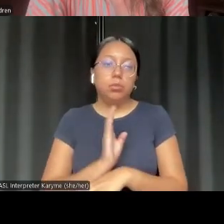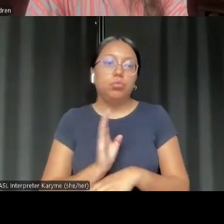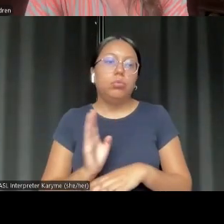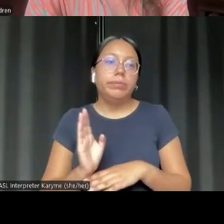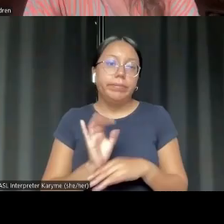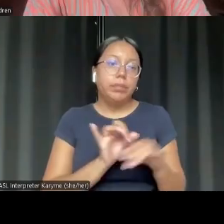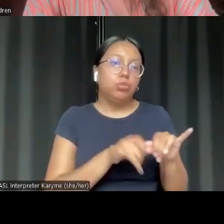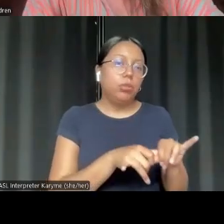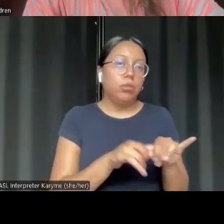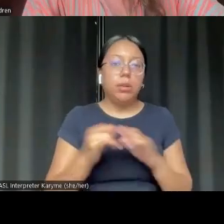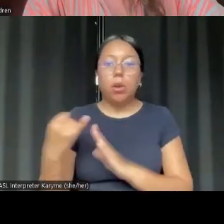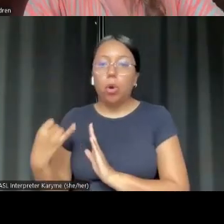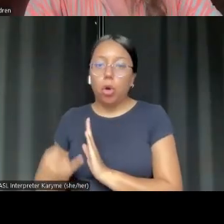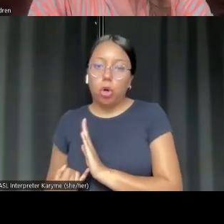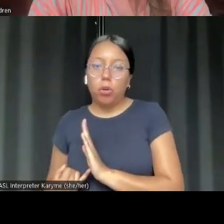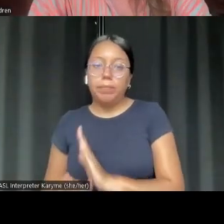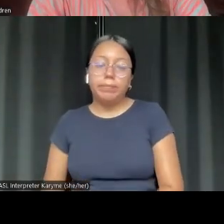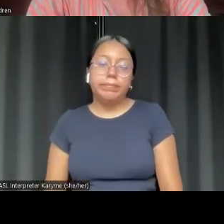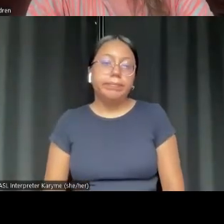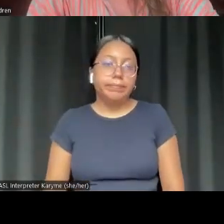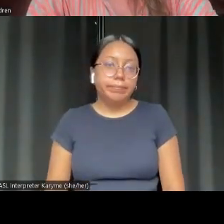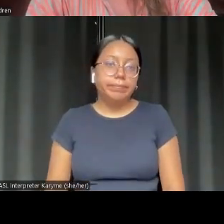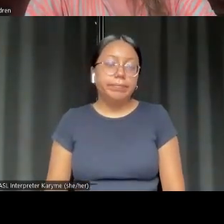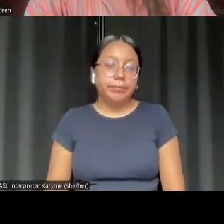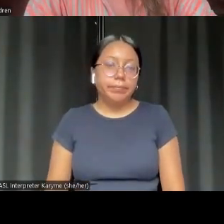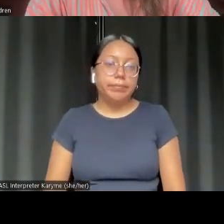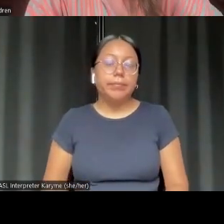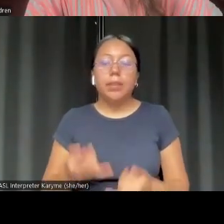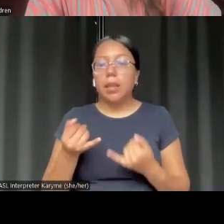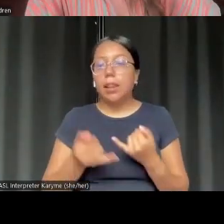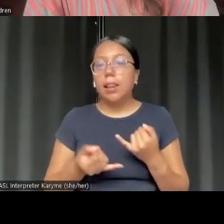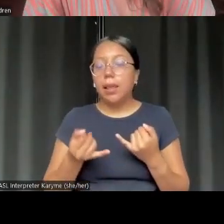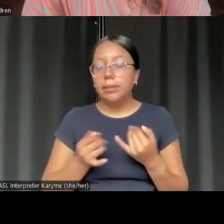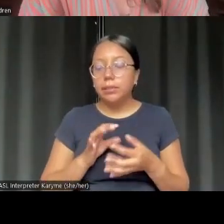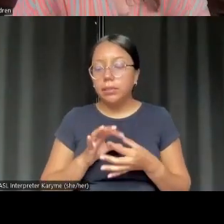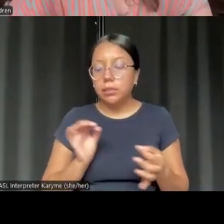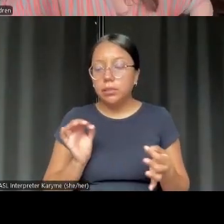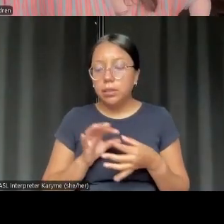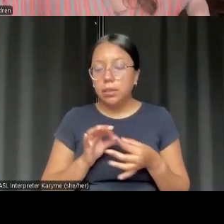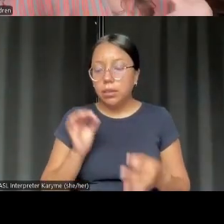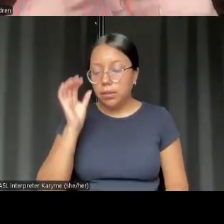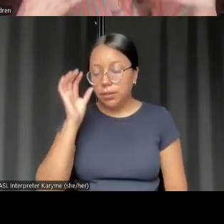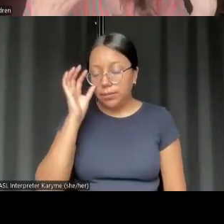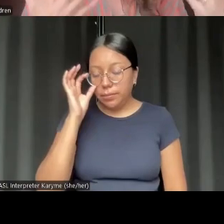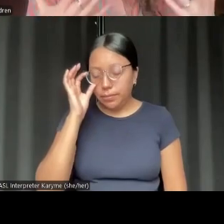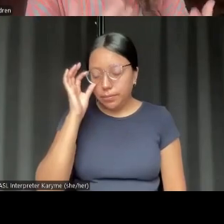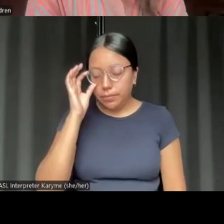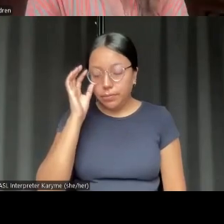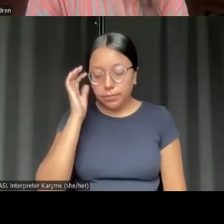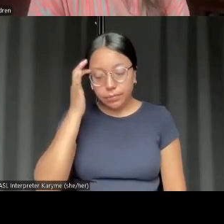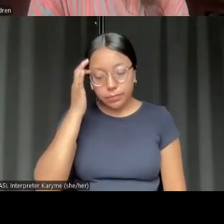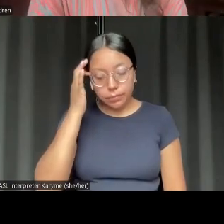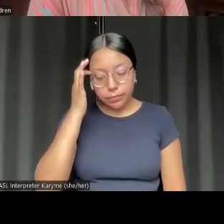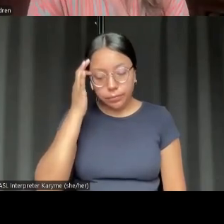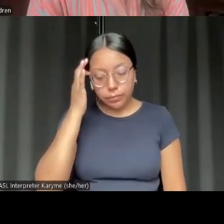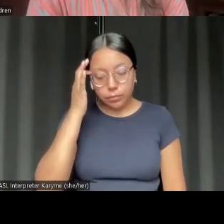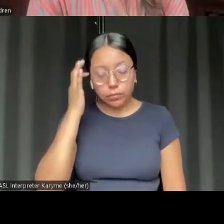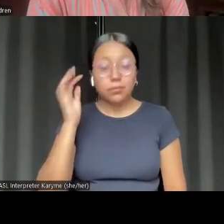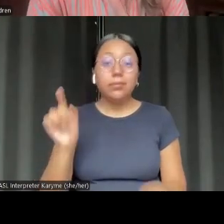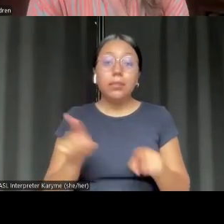art typically. And the last thing I'll just say is that you might just, as a young